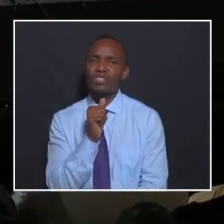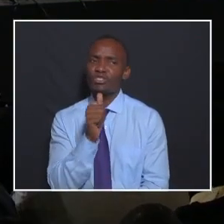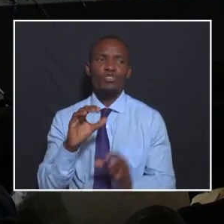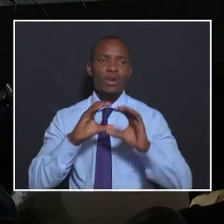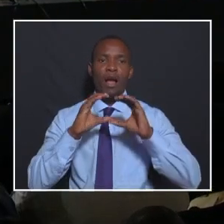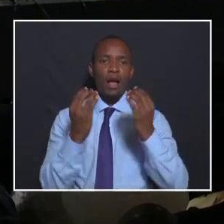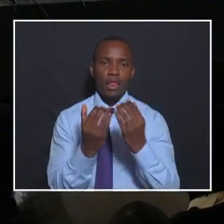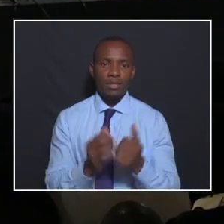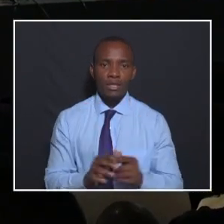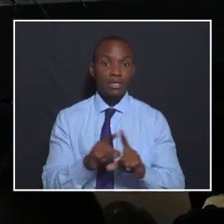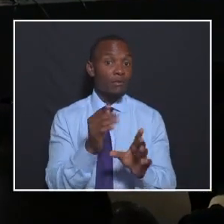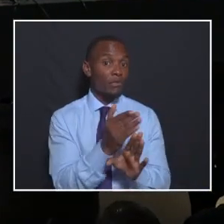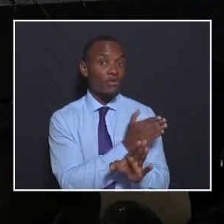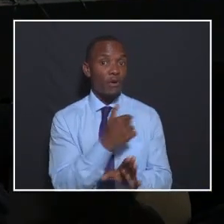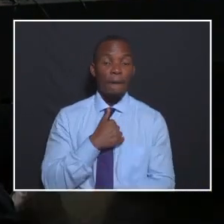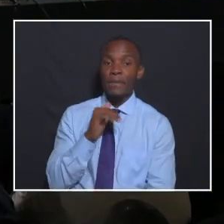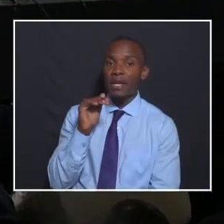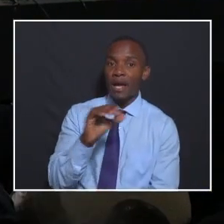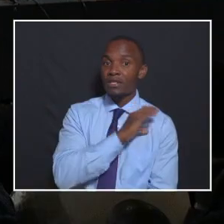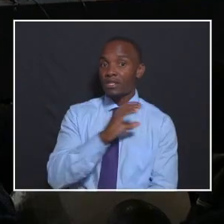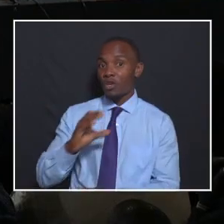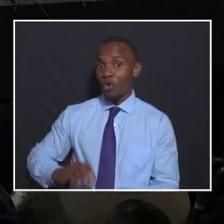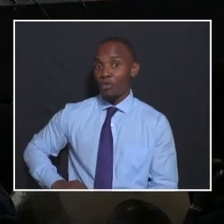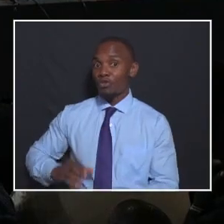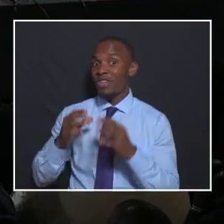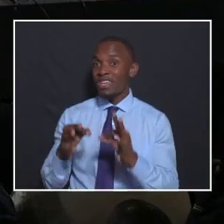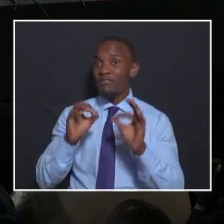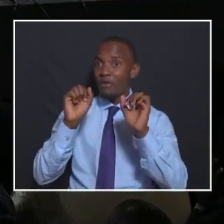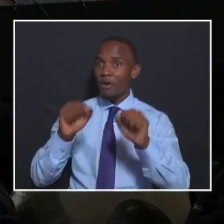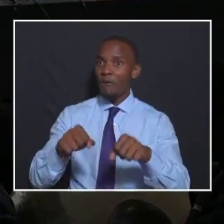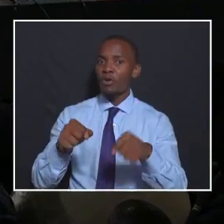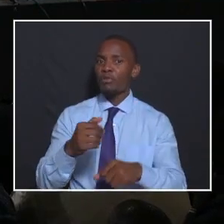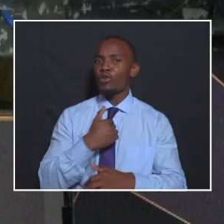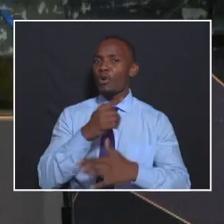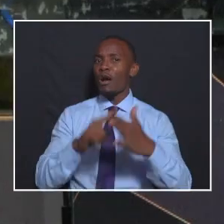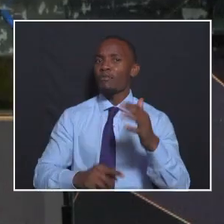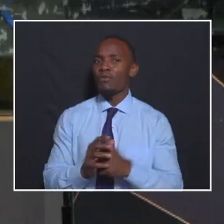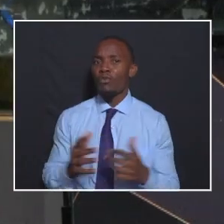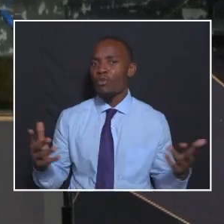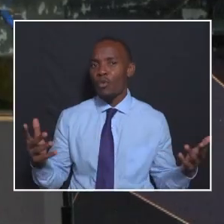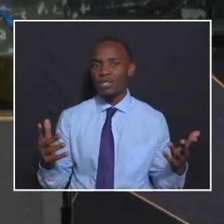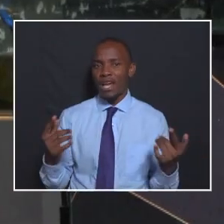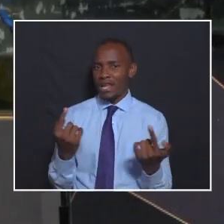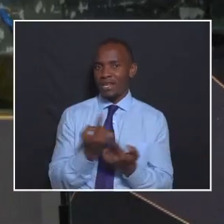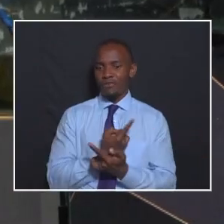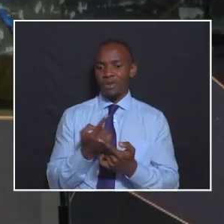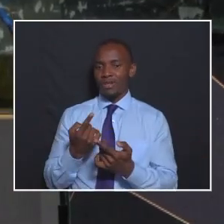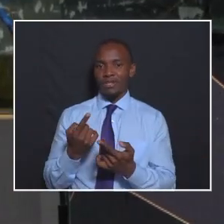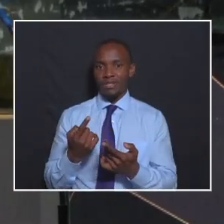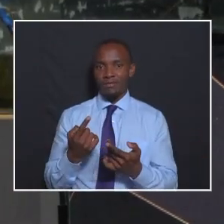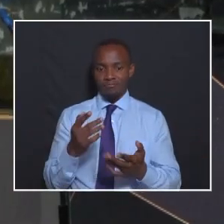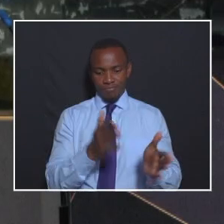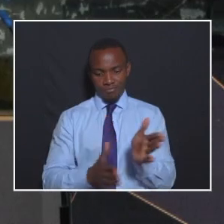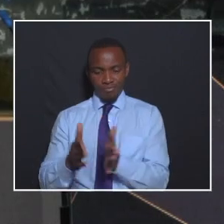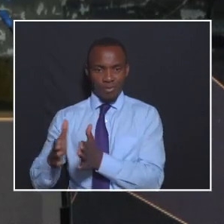the commission if it was possible to have a 5.1 setup, but the resources were